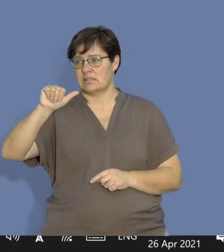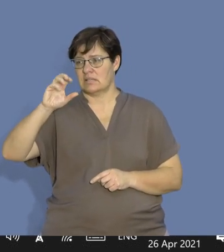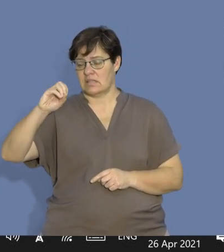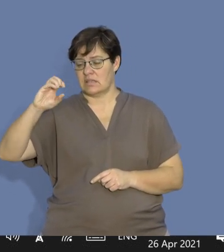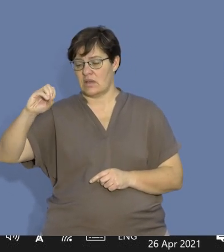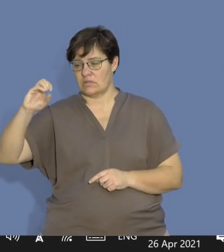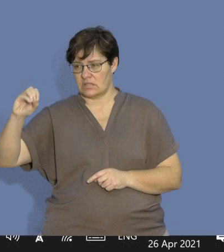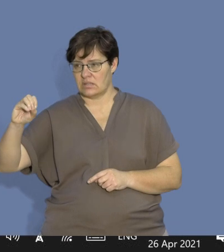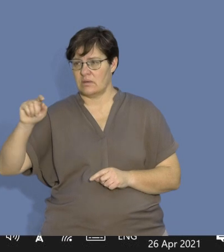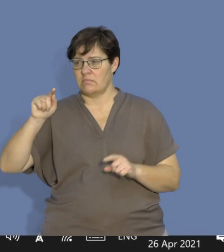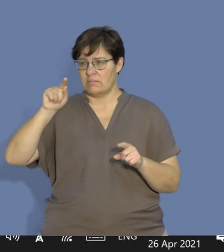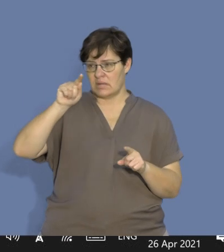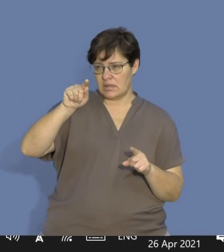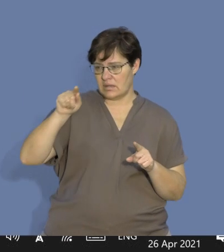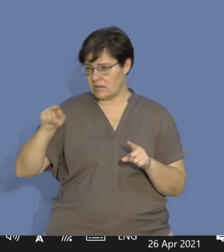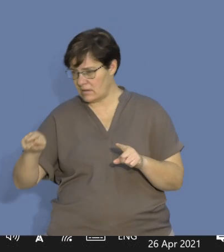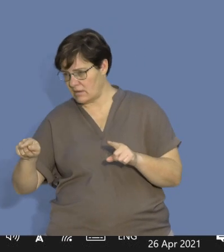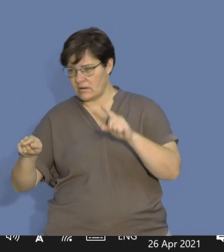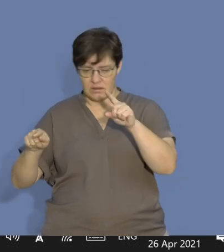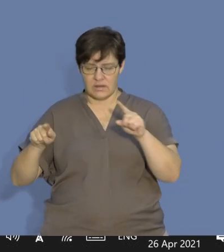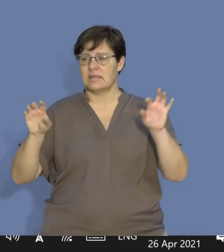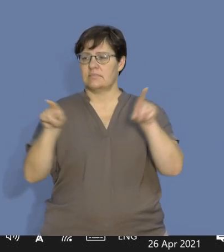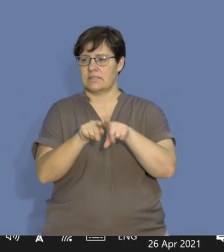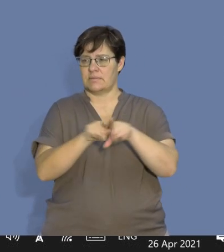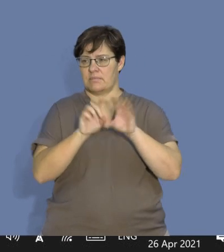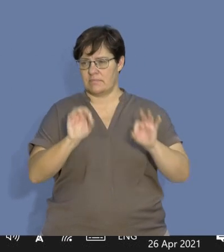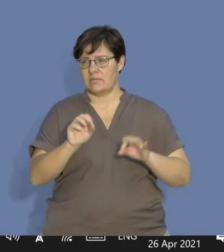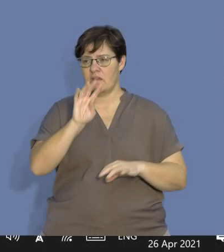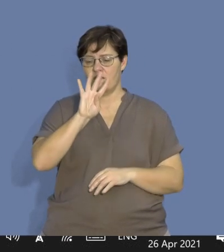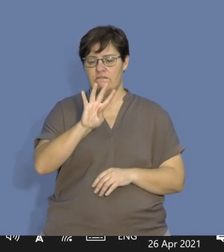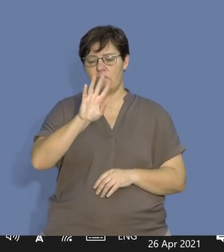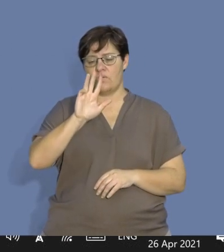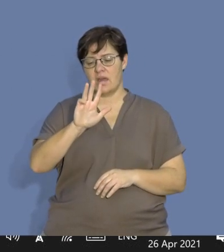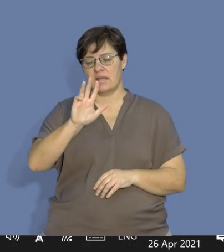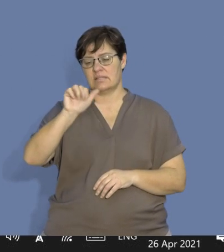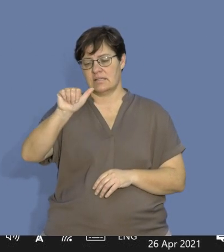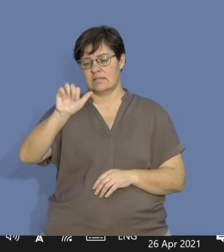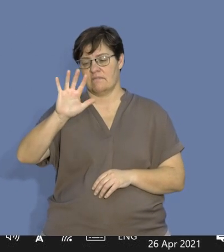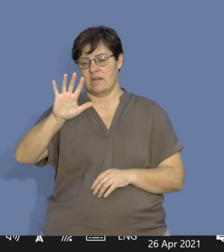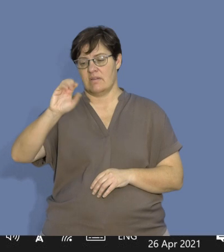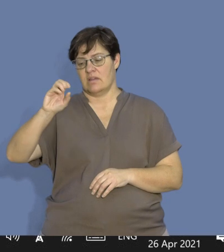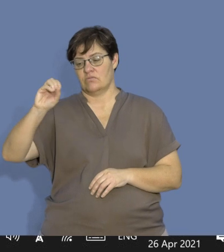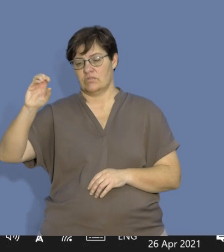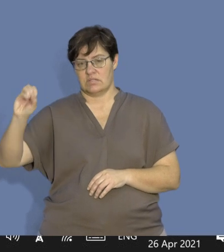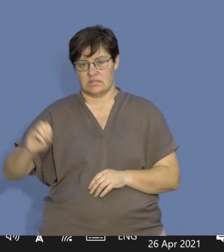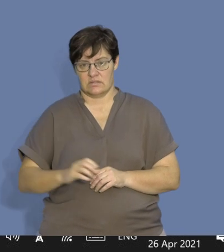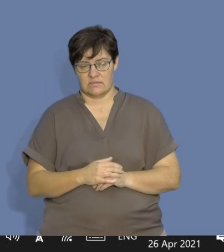246,000. Okay, and there we go. It should be the same amount that we've got. Yes, it is